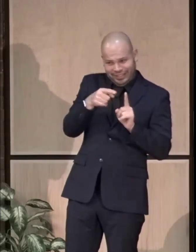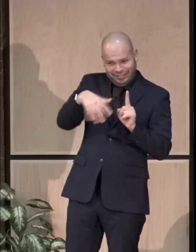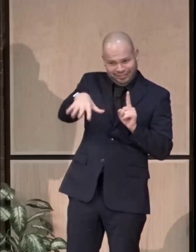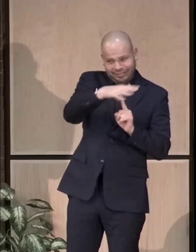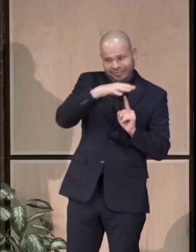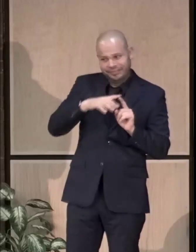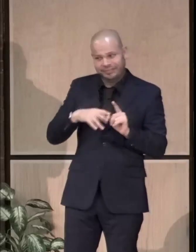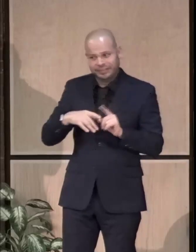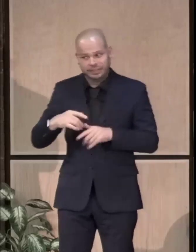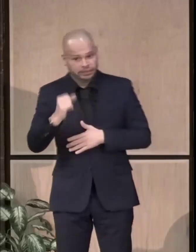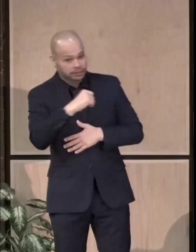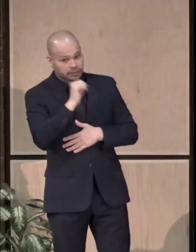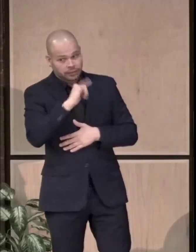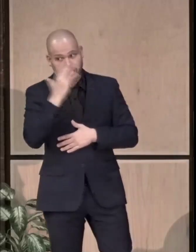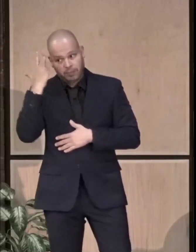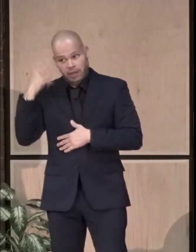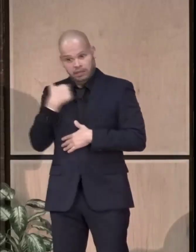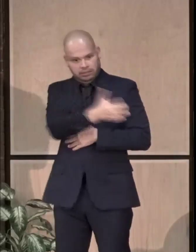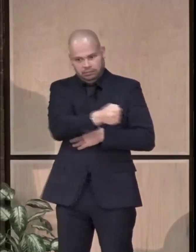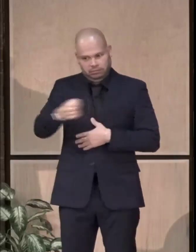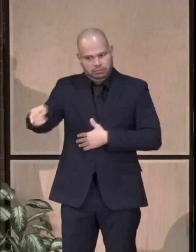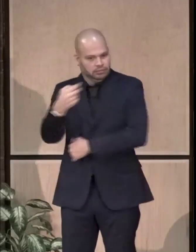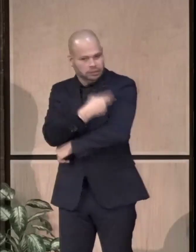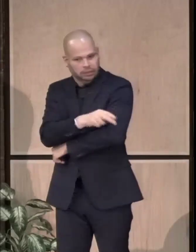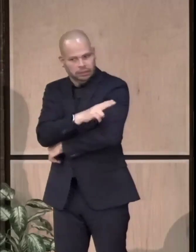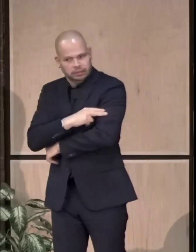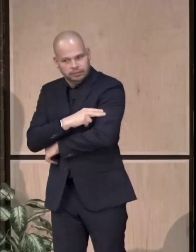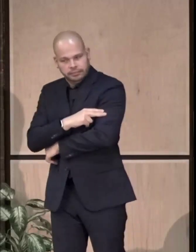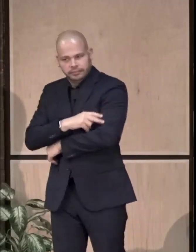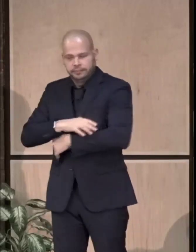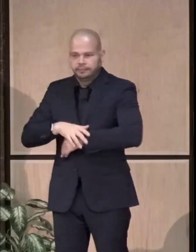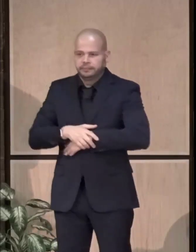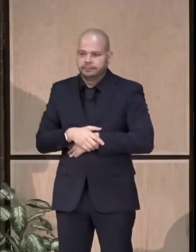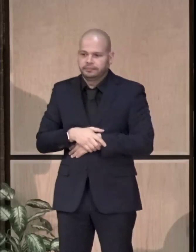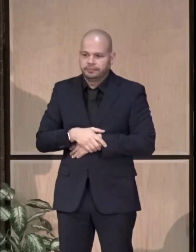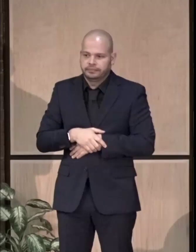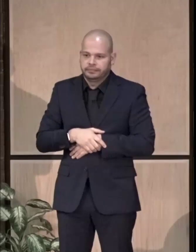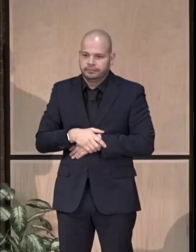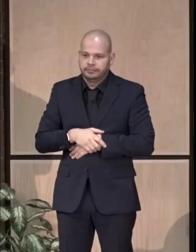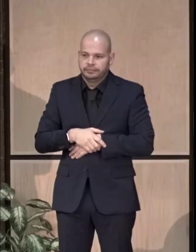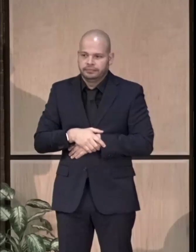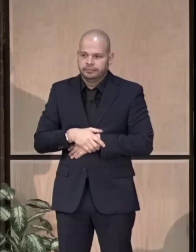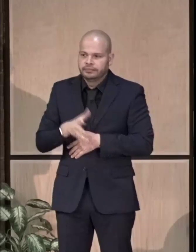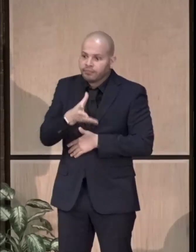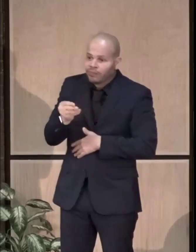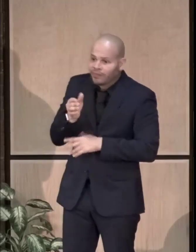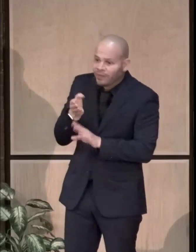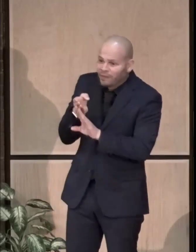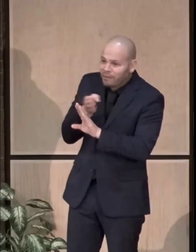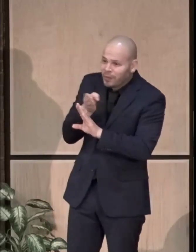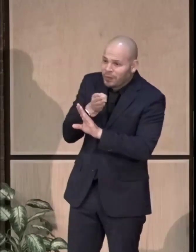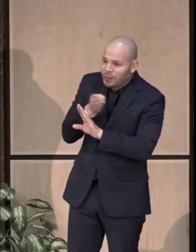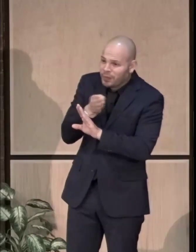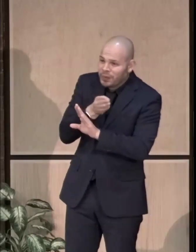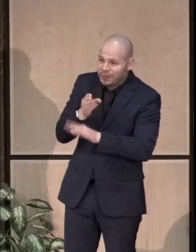evaluation, yes. And based on the text he had sent 24 hours before this, or not even 24 hours before this,